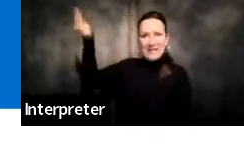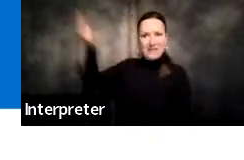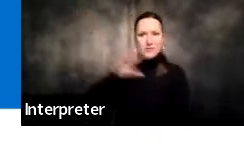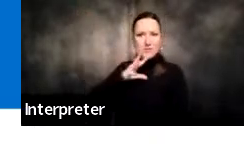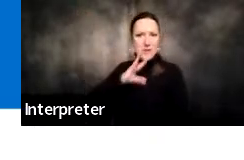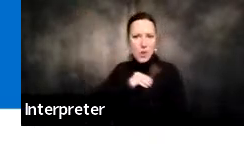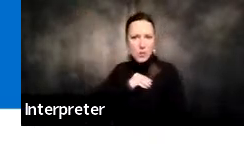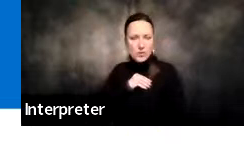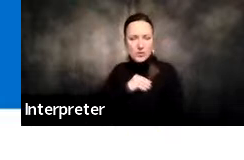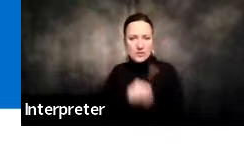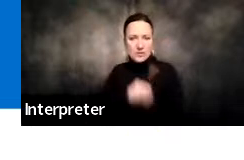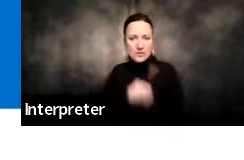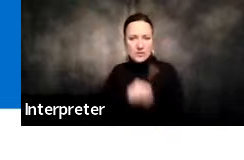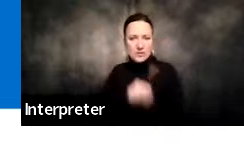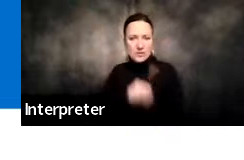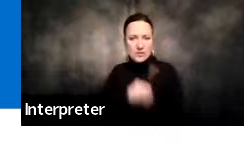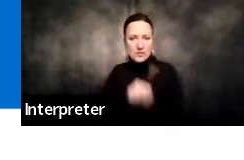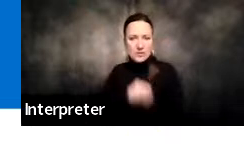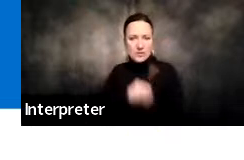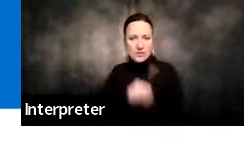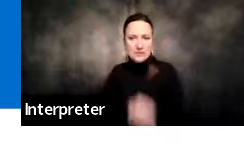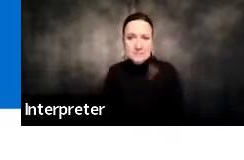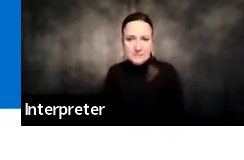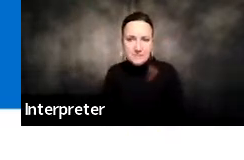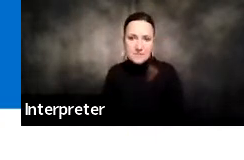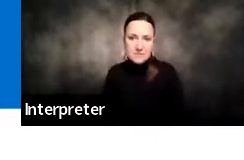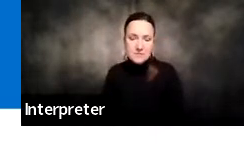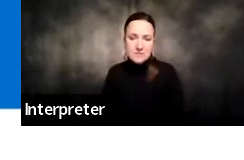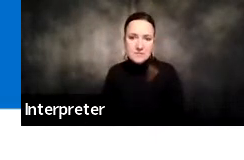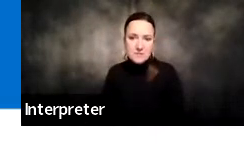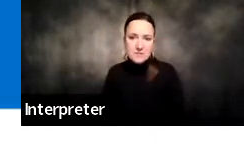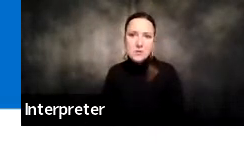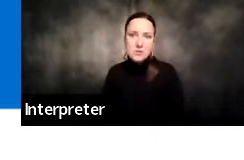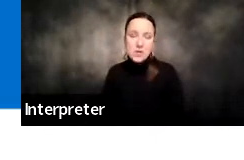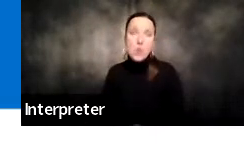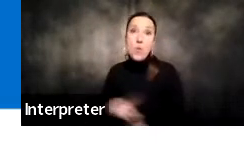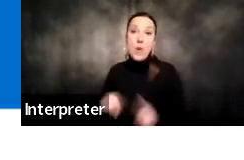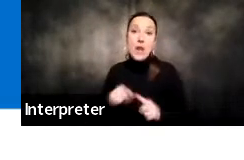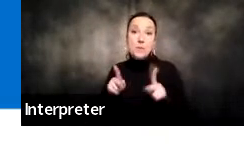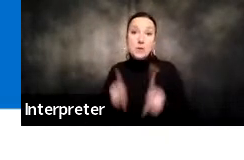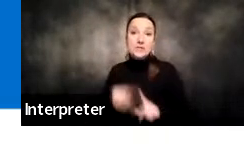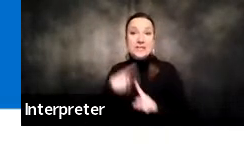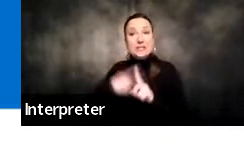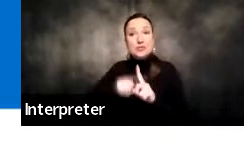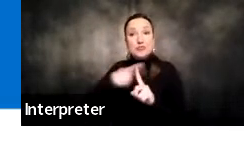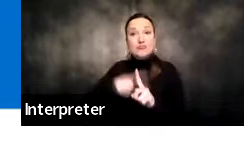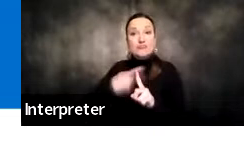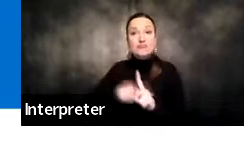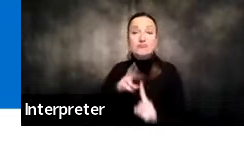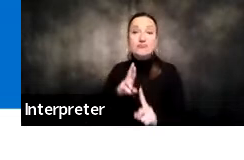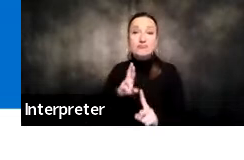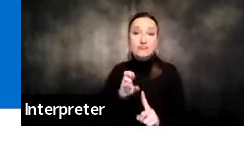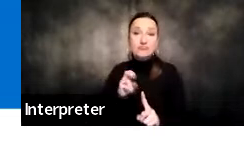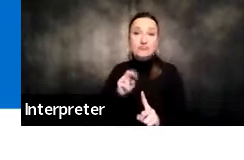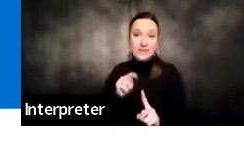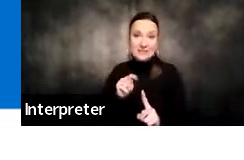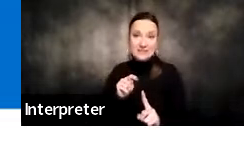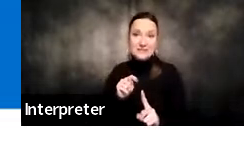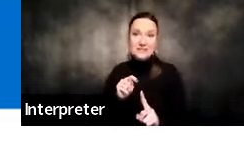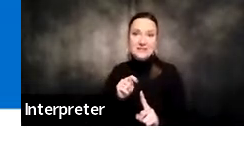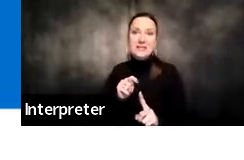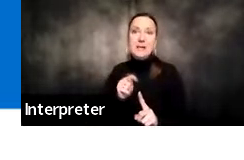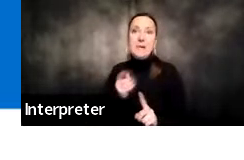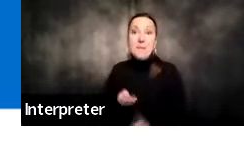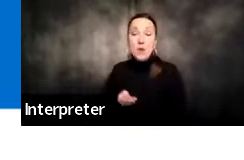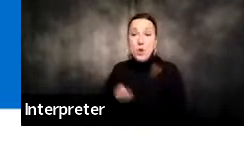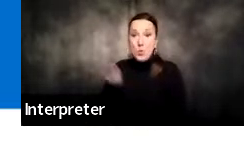projects? So when we have tenants, one of the things that we like to do is we give the tenant a copy of the